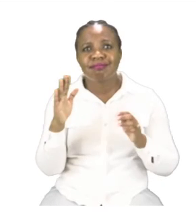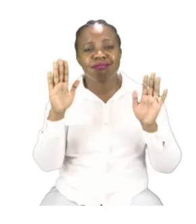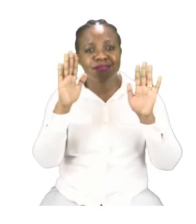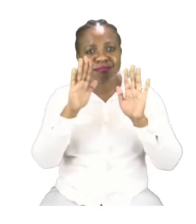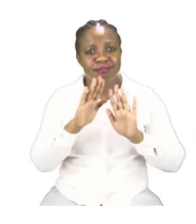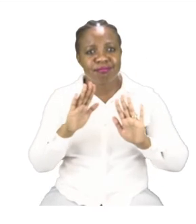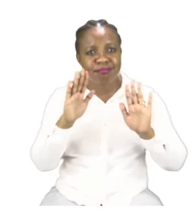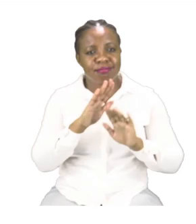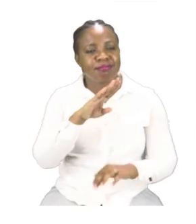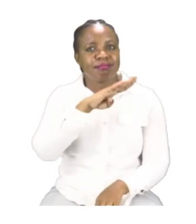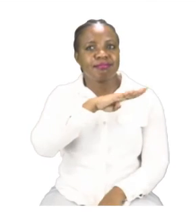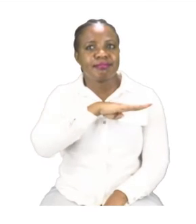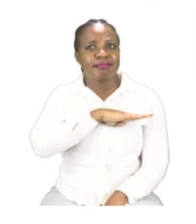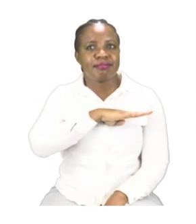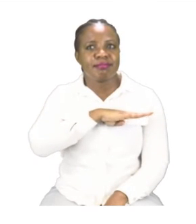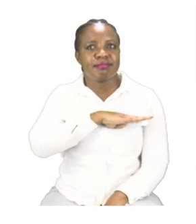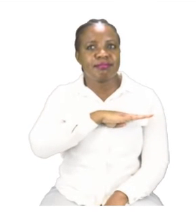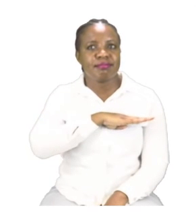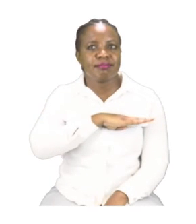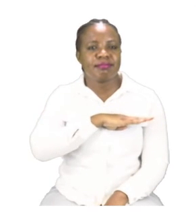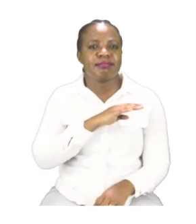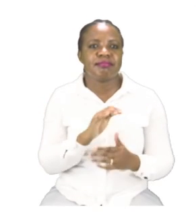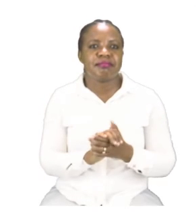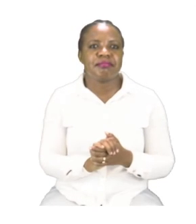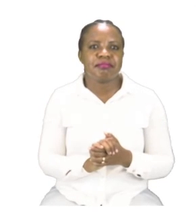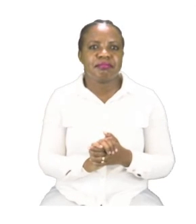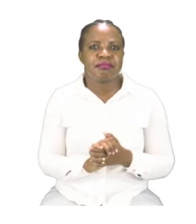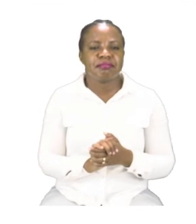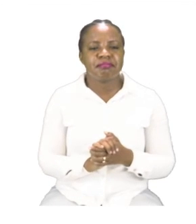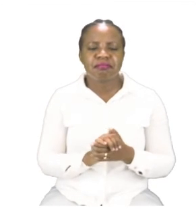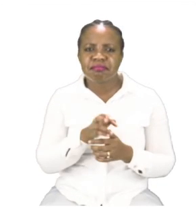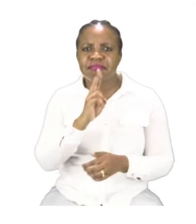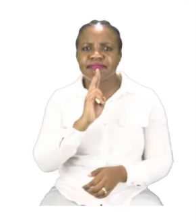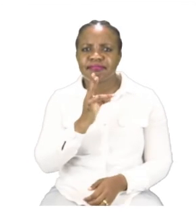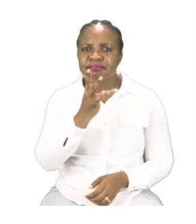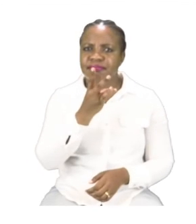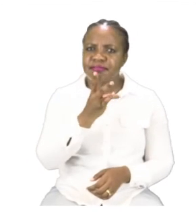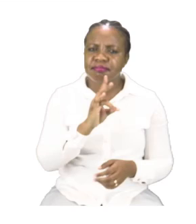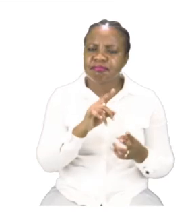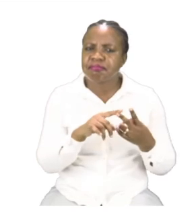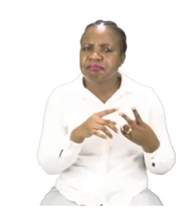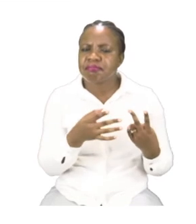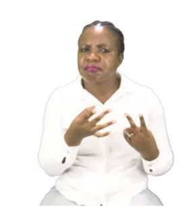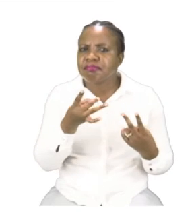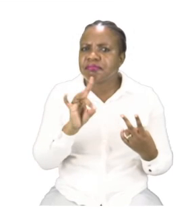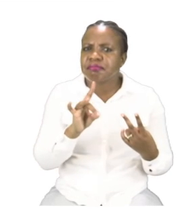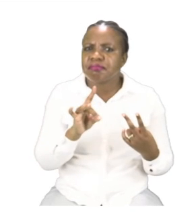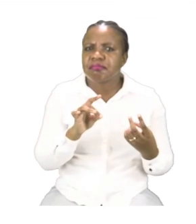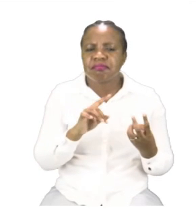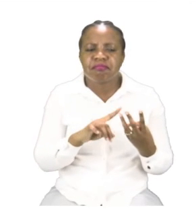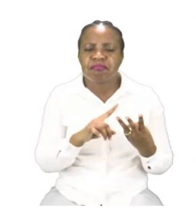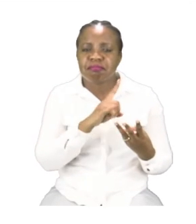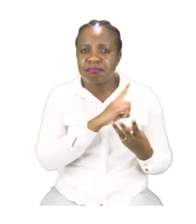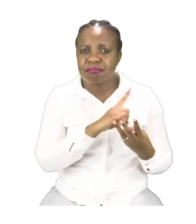it brown. If your answer is 7 or 8 or